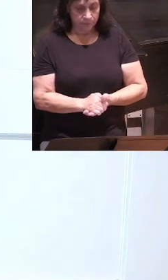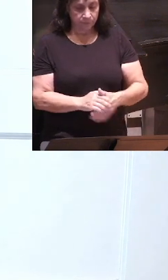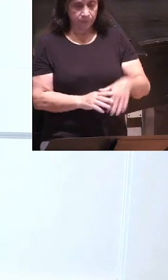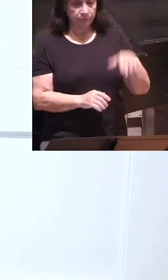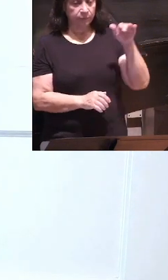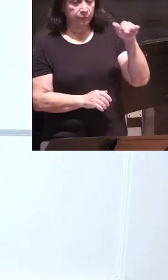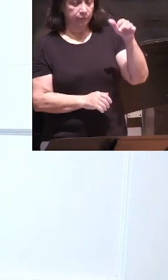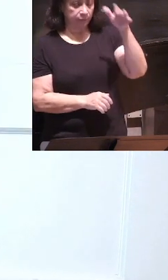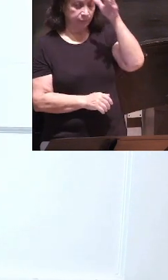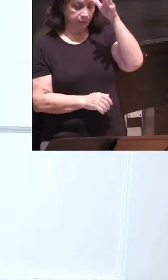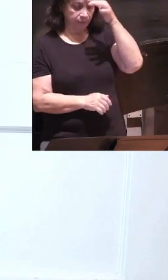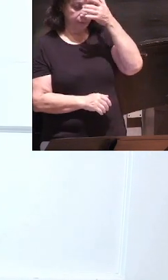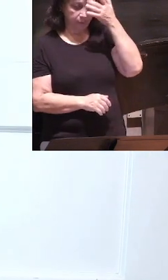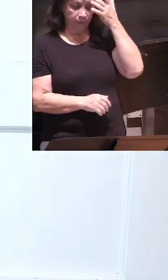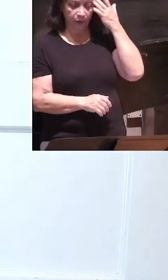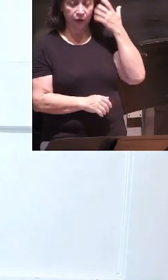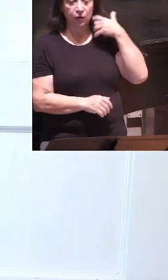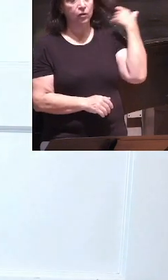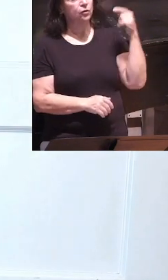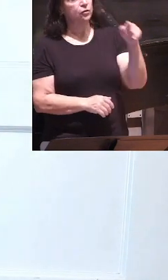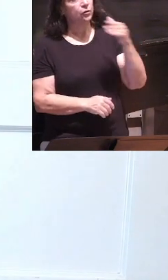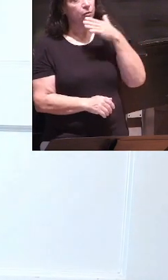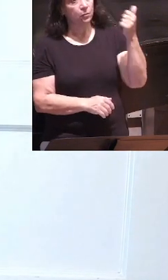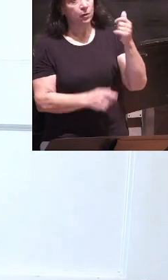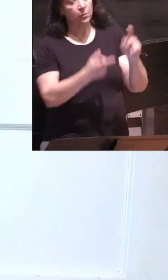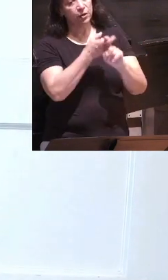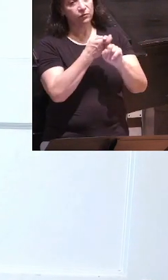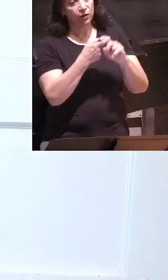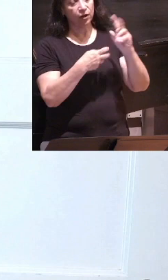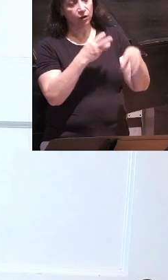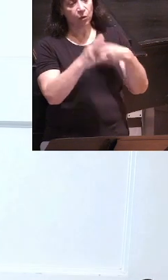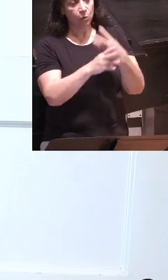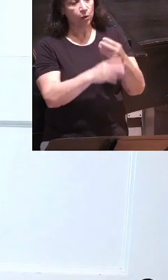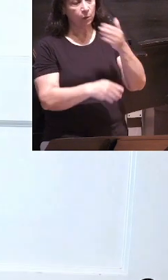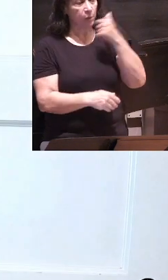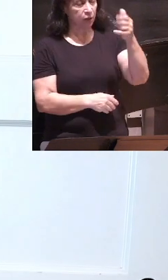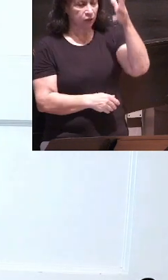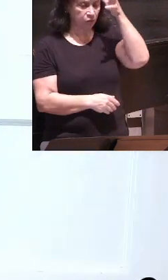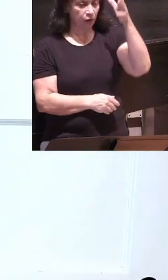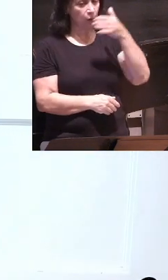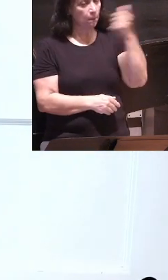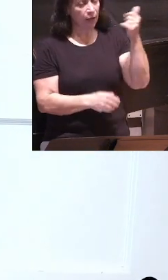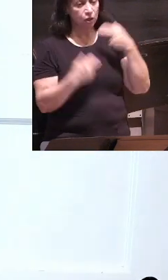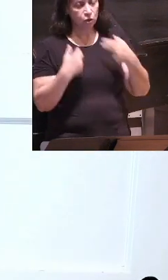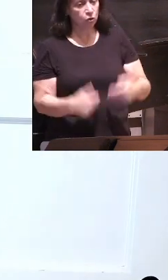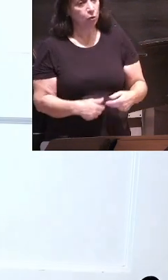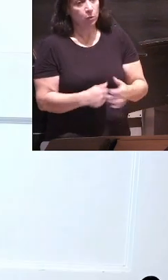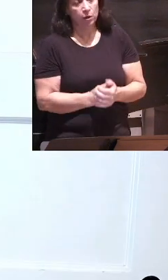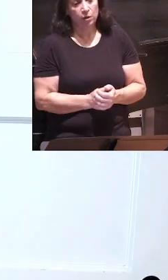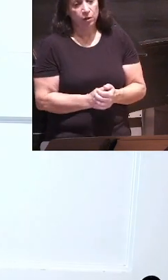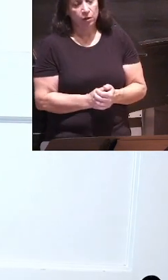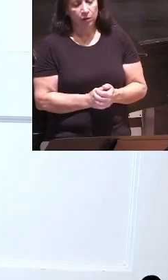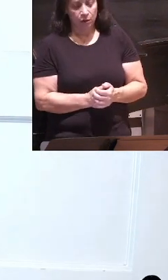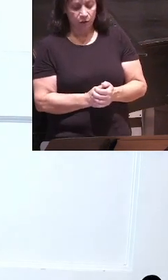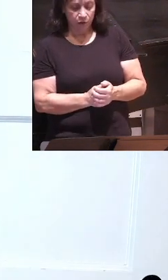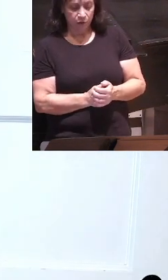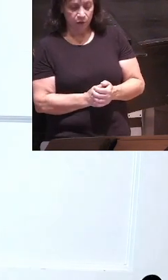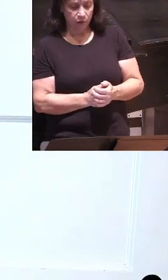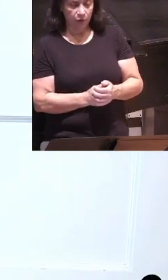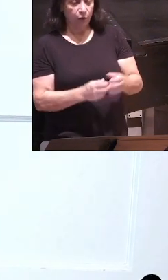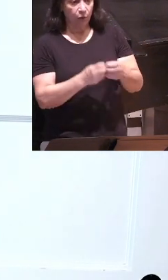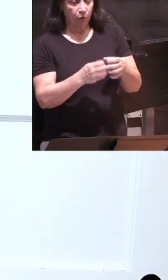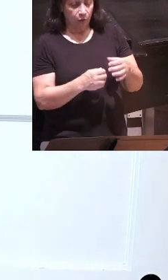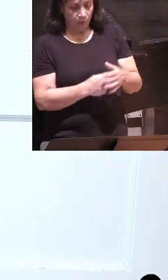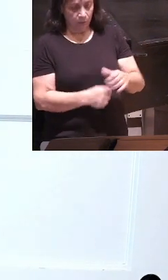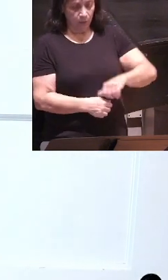Dad, RIP, you were my best friend in the world, the best father, best human being, a rare talent. Without you, I wouldn't